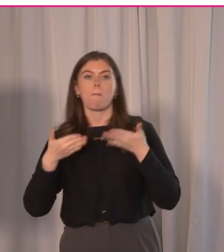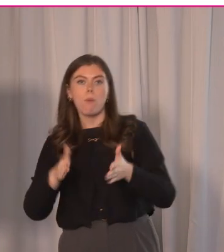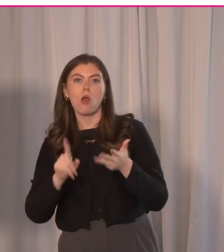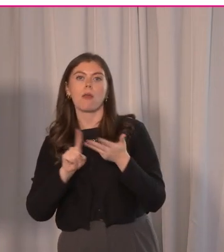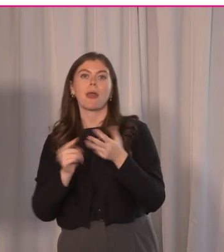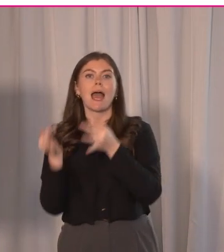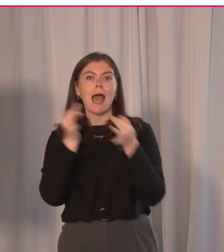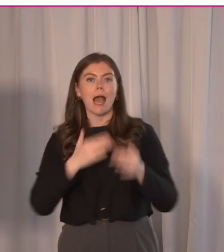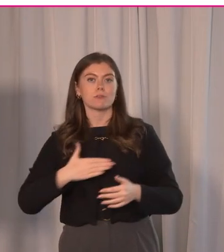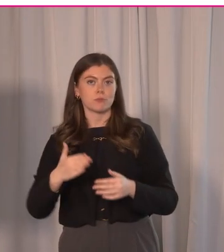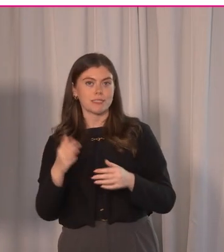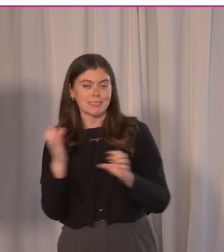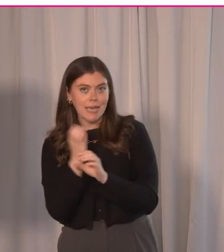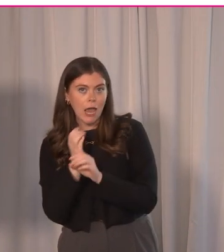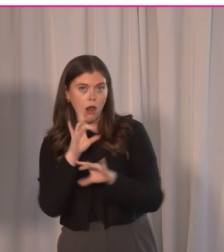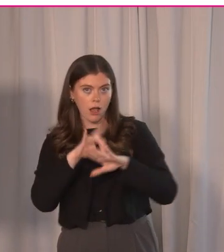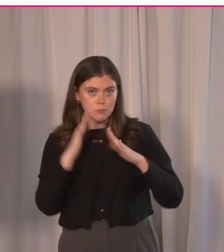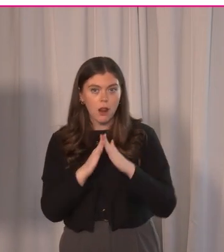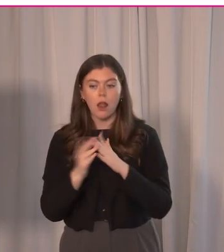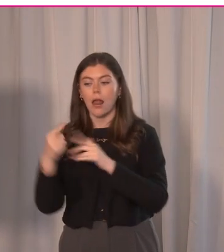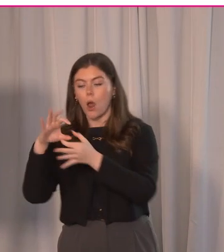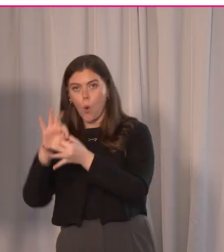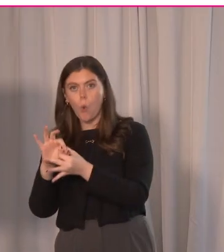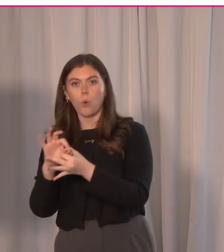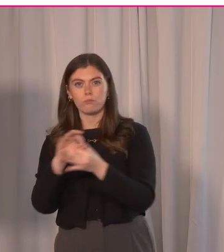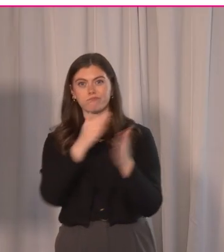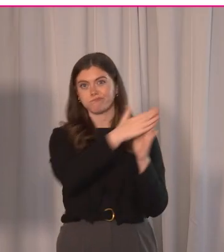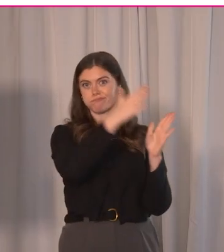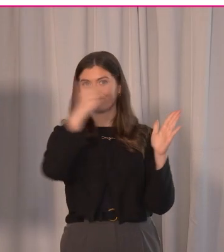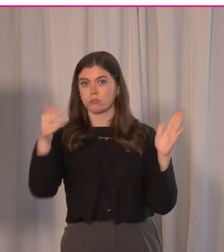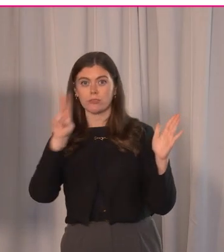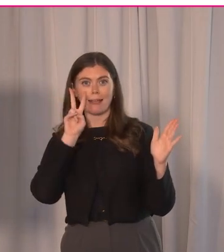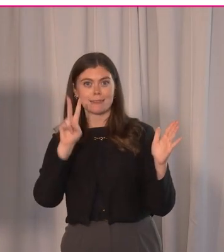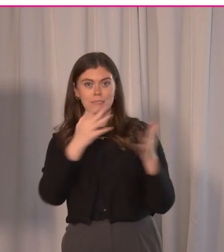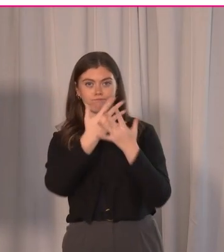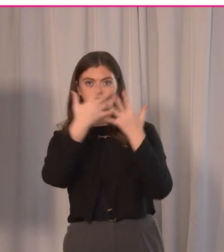postnatal care in hospital, postnatal care in the home. So you see the flavour of what